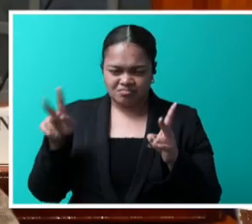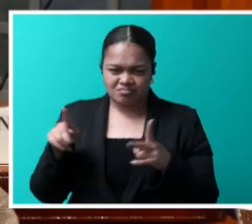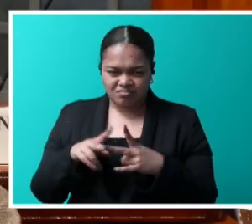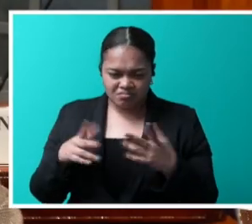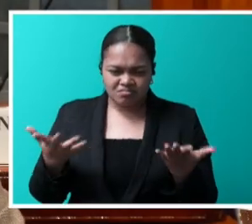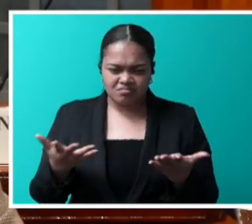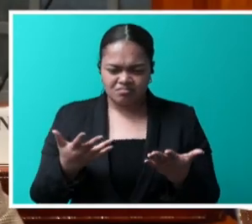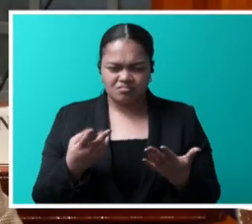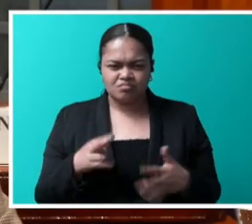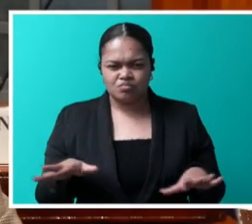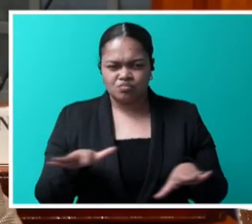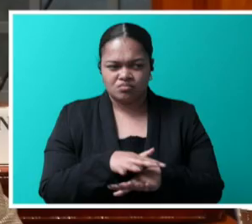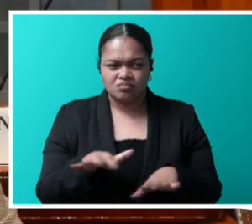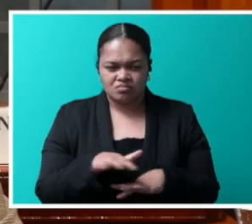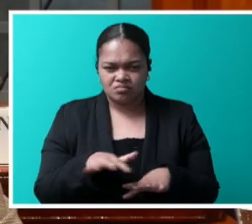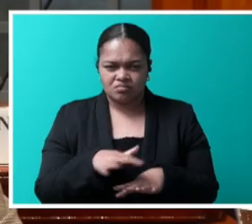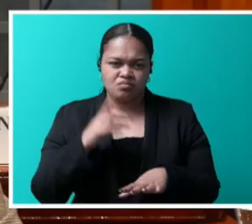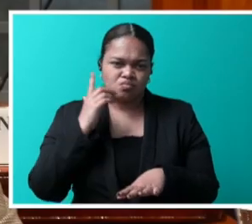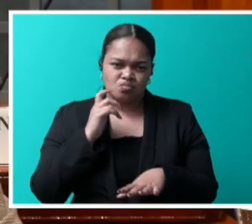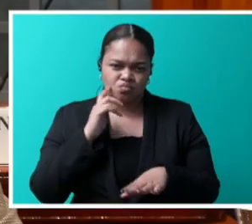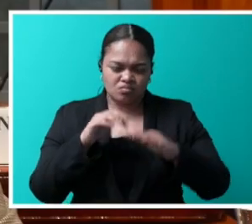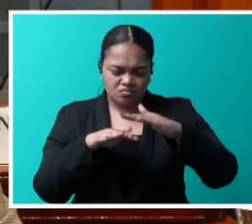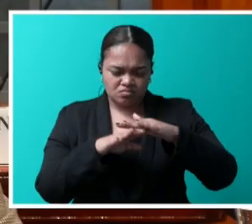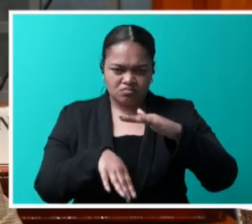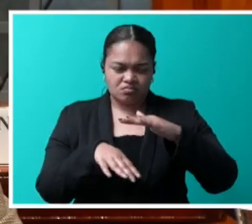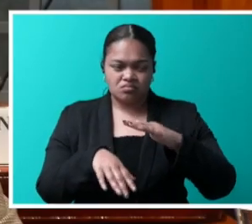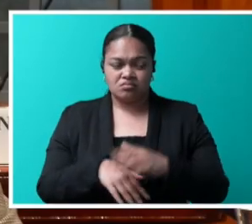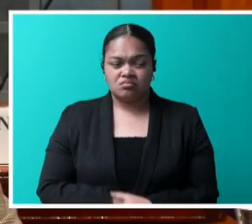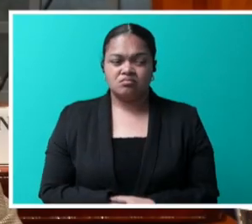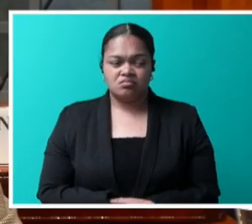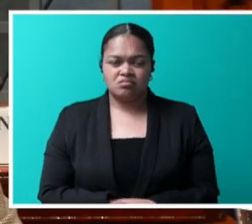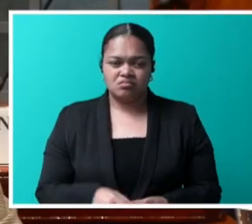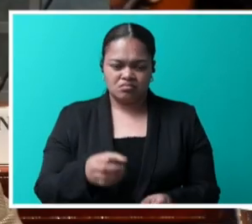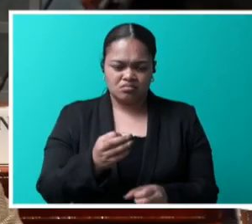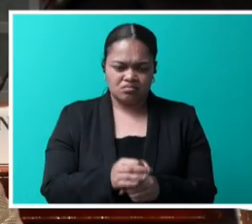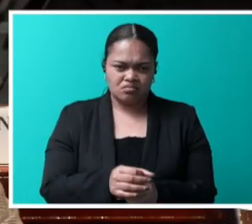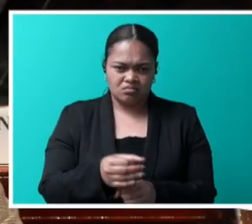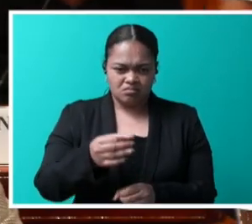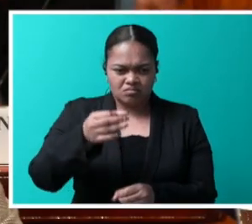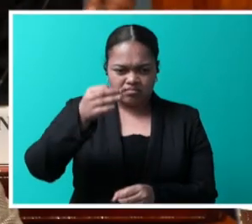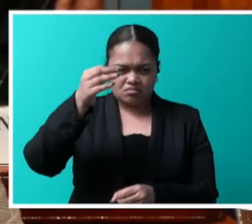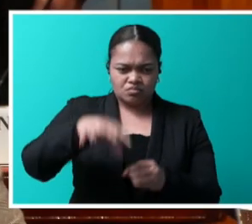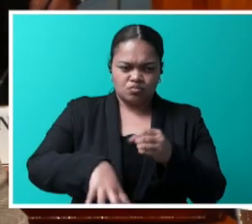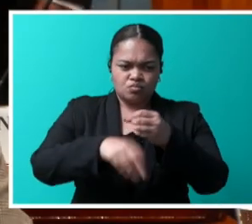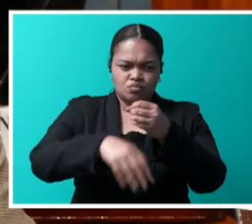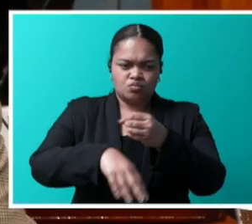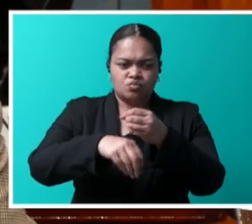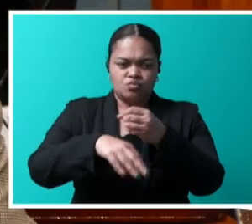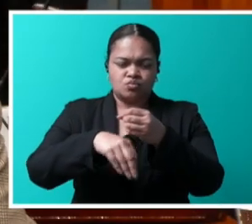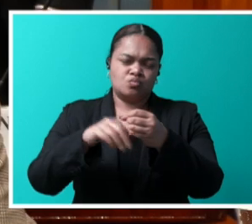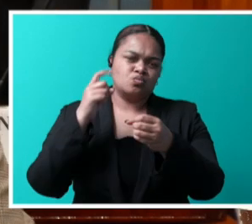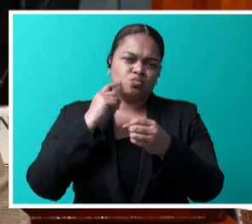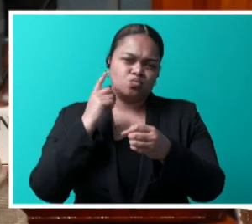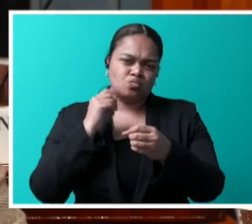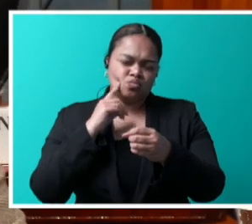boreholes buried just below the water table, with perforated pipes that capture freshwater seeping through sands